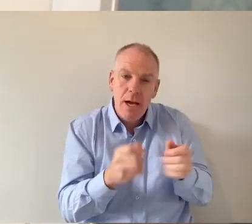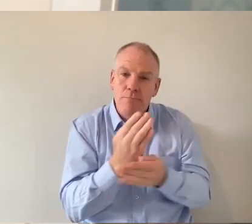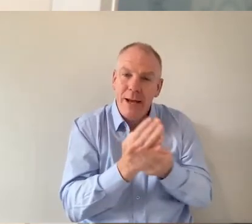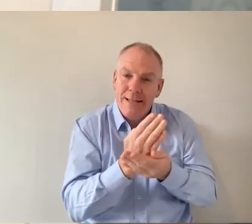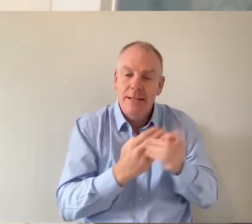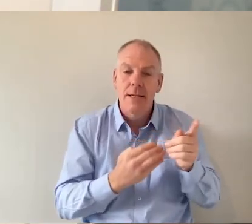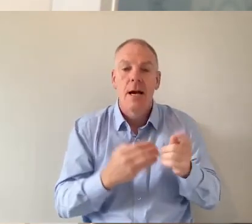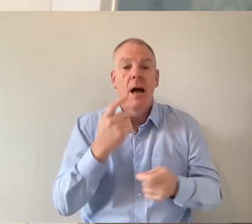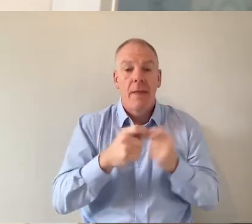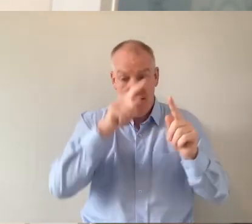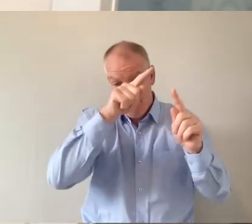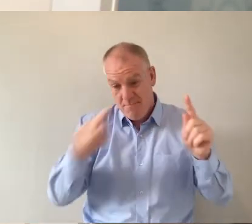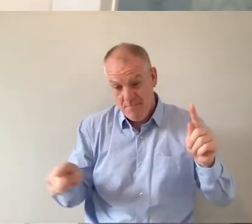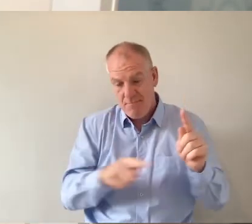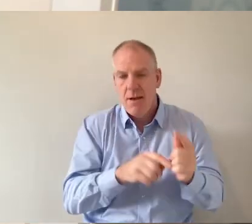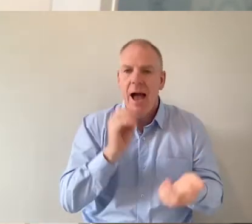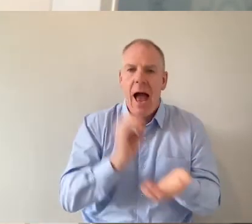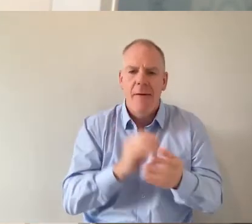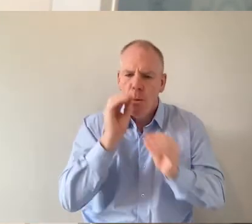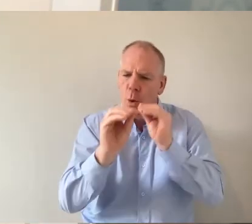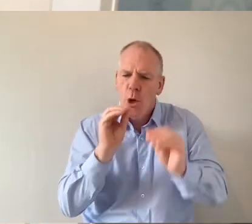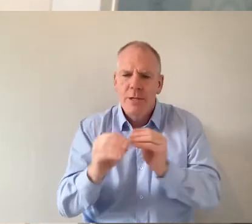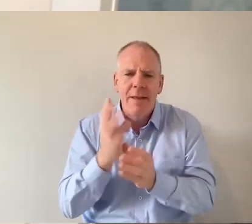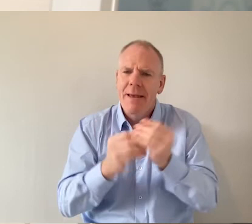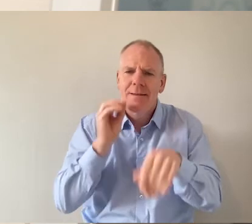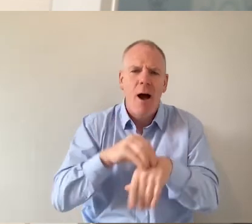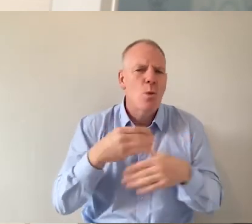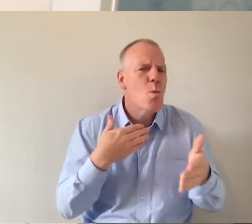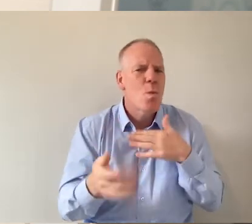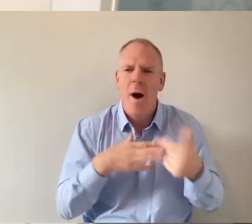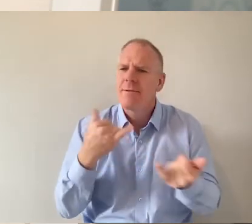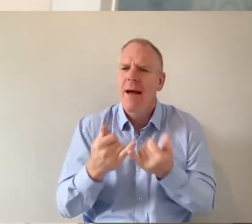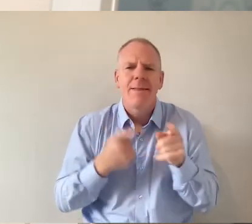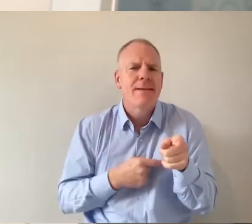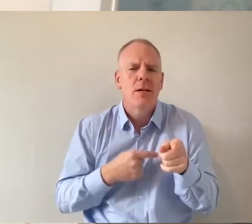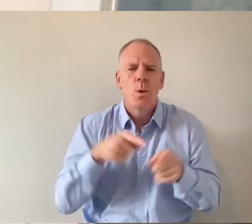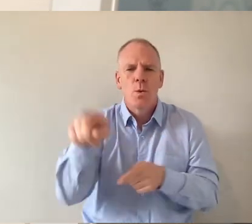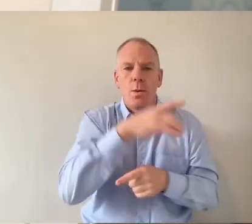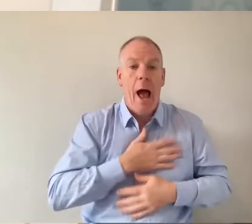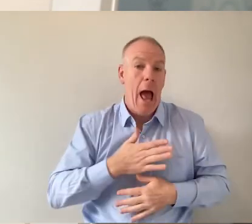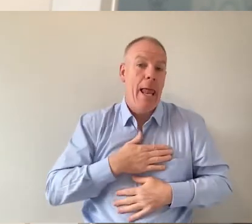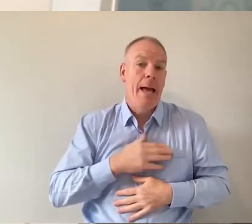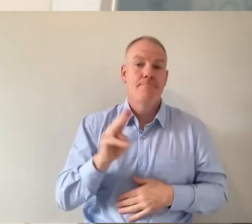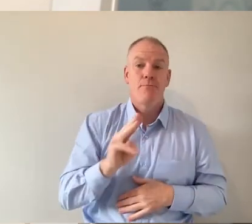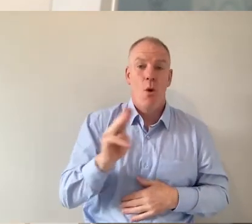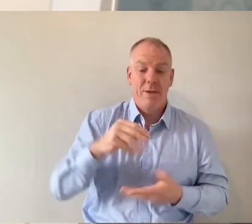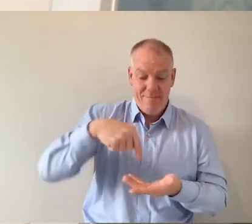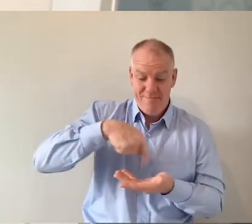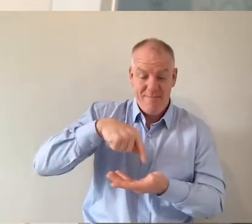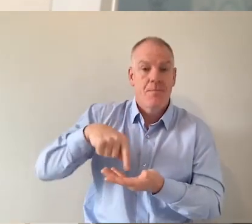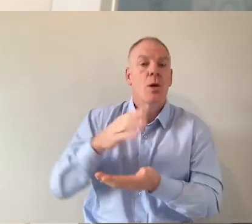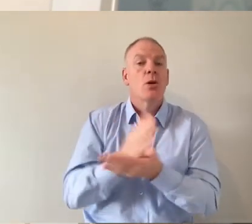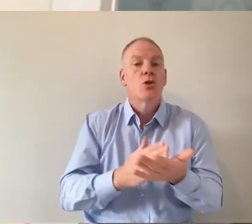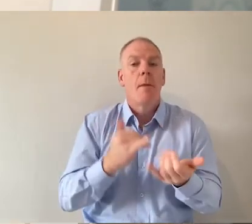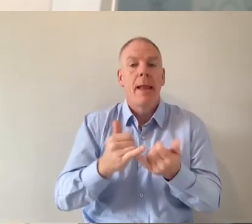And then, of course, we have our slice of pizza. We have to put some toppings on it. So what sort of toppings do you like? I mean, I like pepperoni, but some